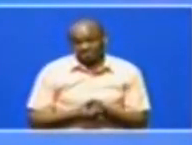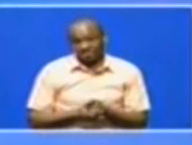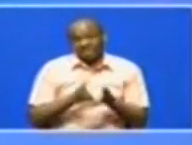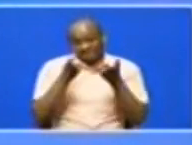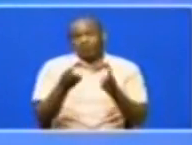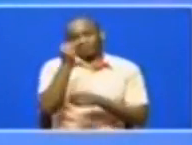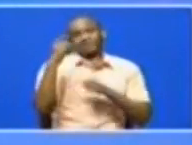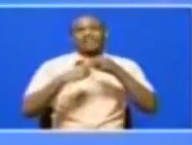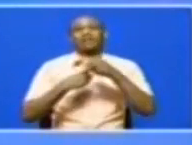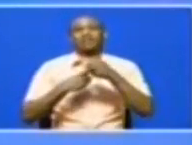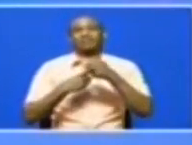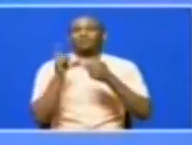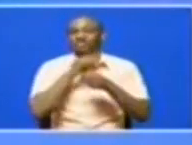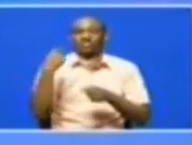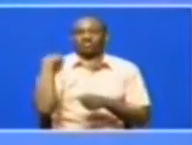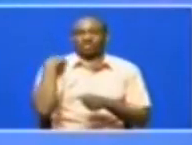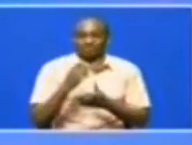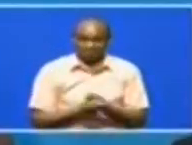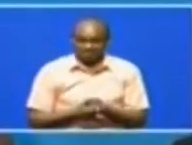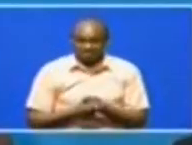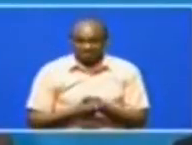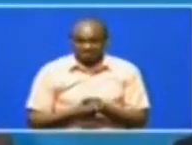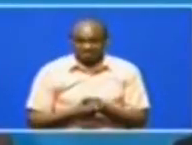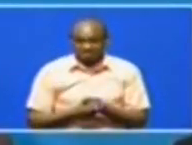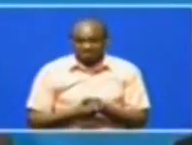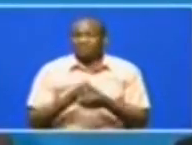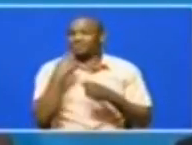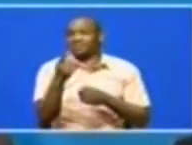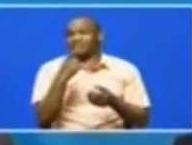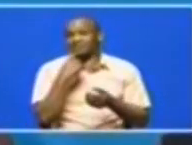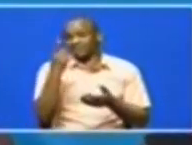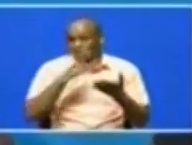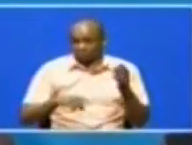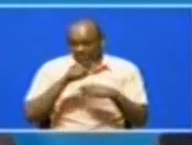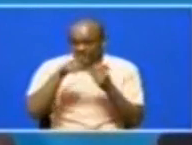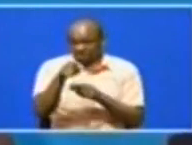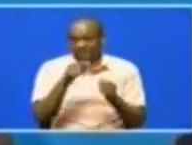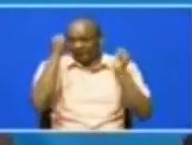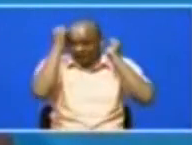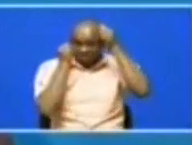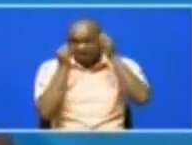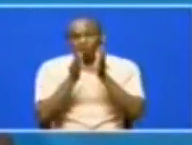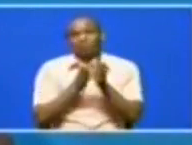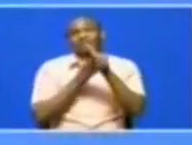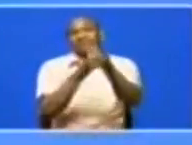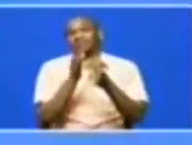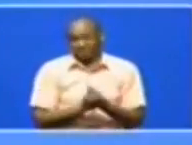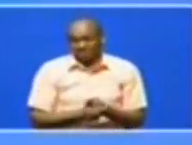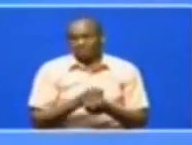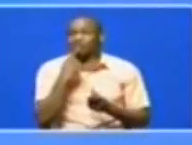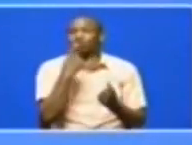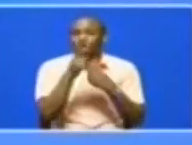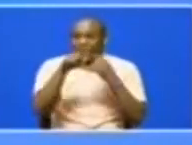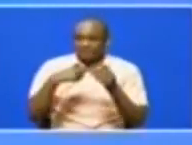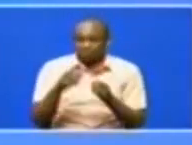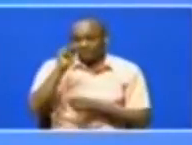Now 59, yes. And let me say this about this army of leadership. Let me even talk